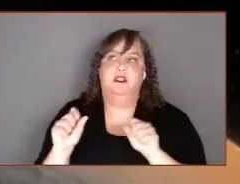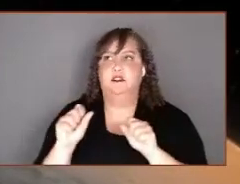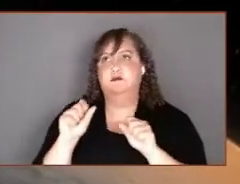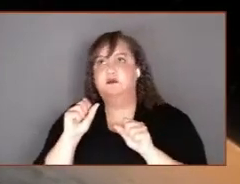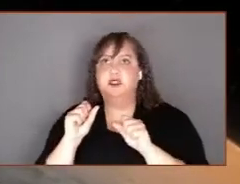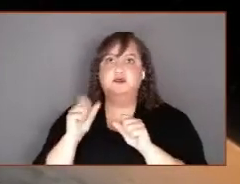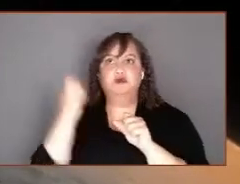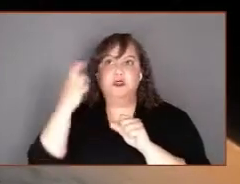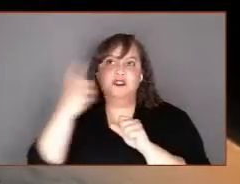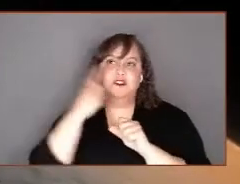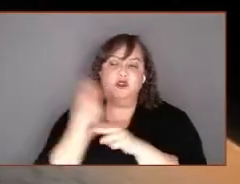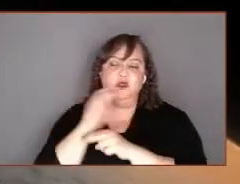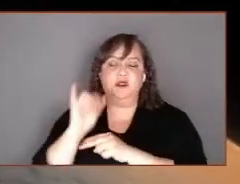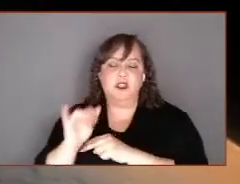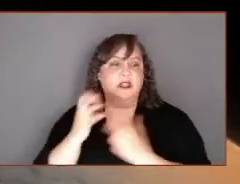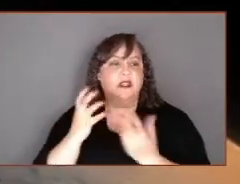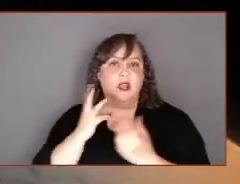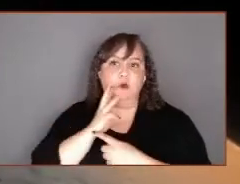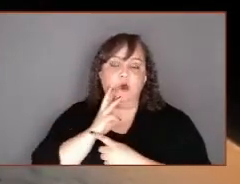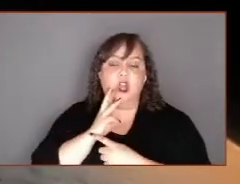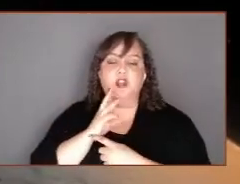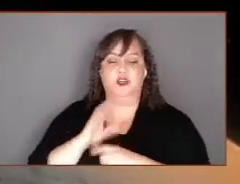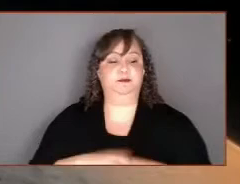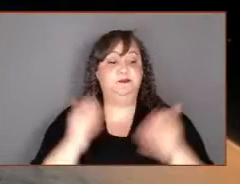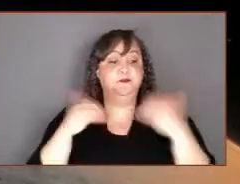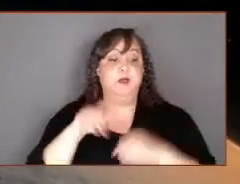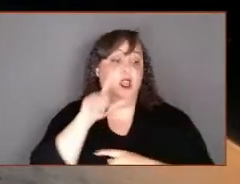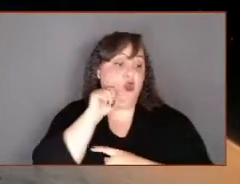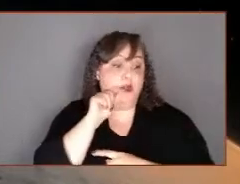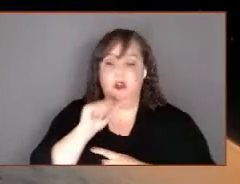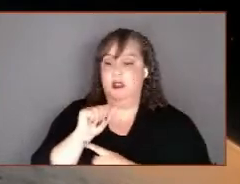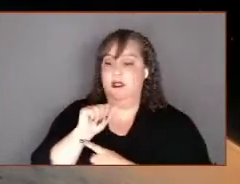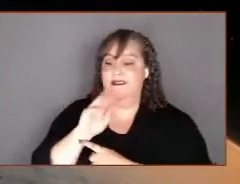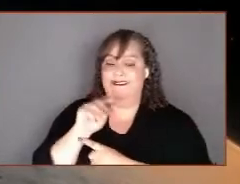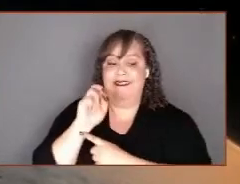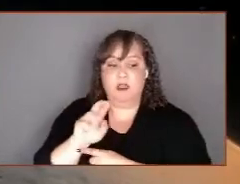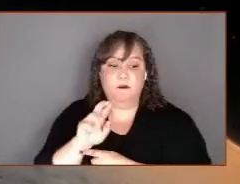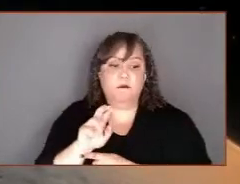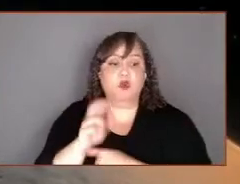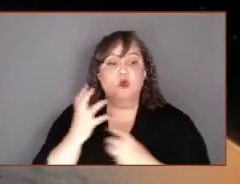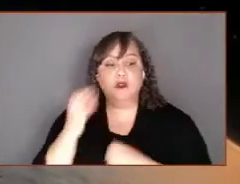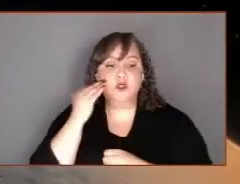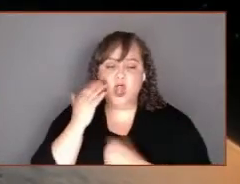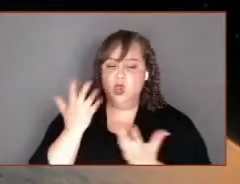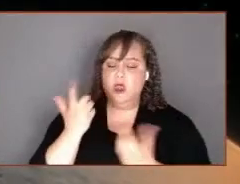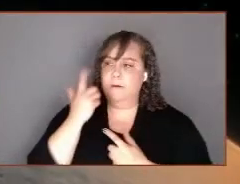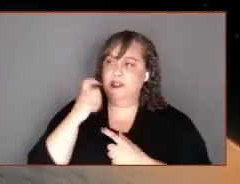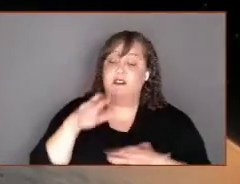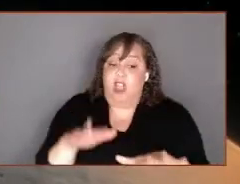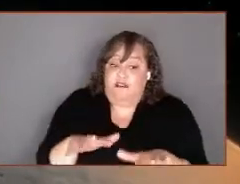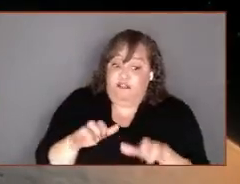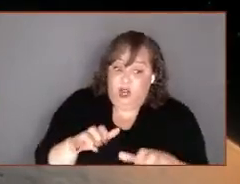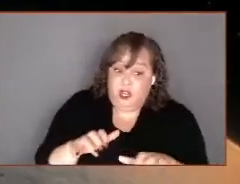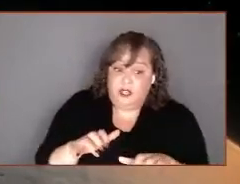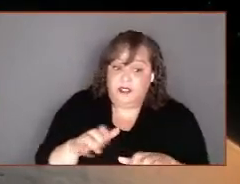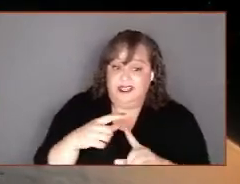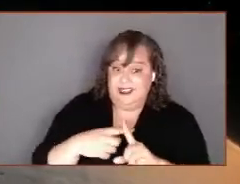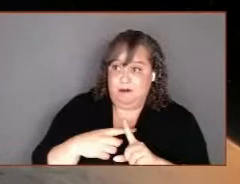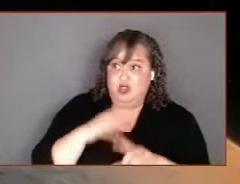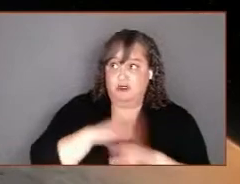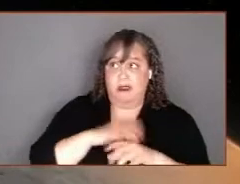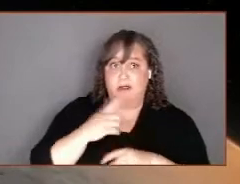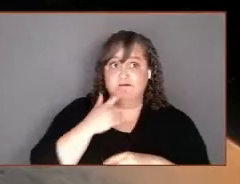to know, due to the freezing temperatures on Mars, how will you keep the water from refreezing after it's been extracted? It's an